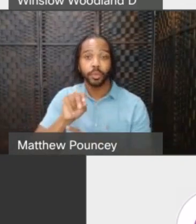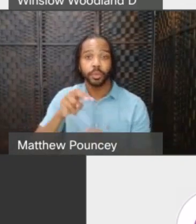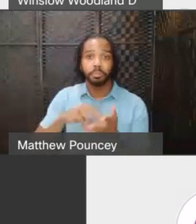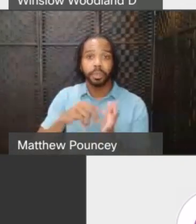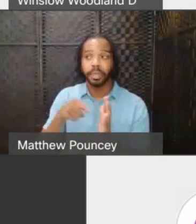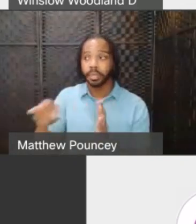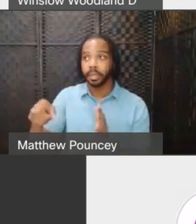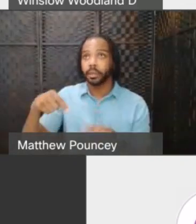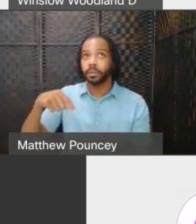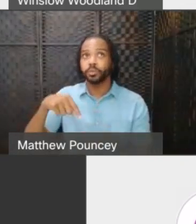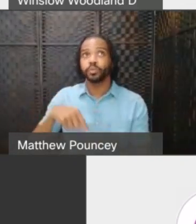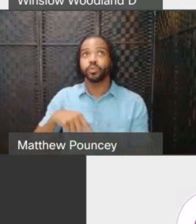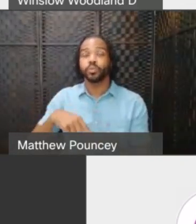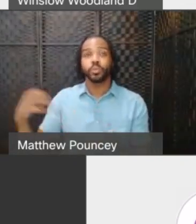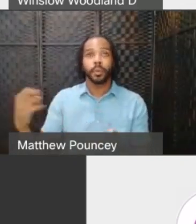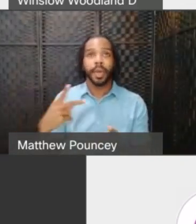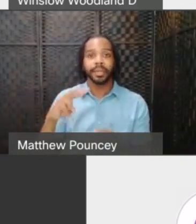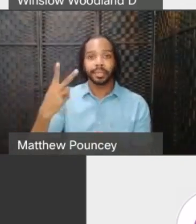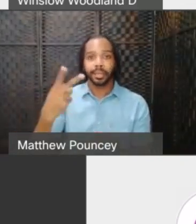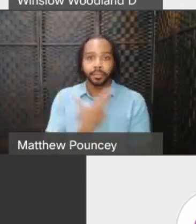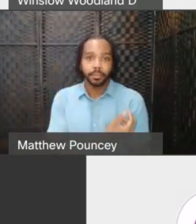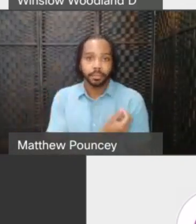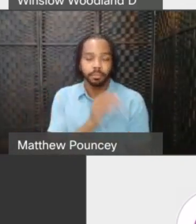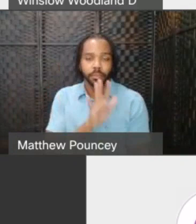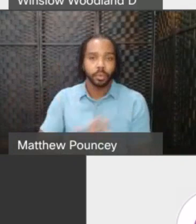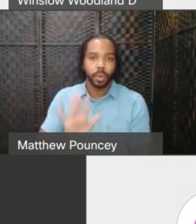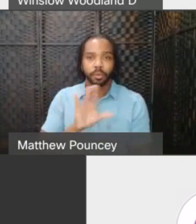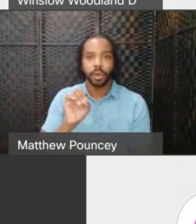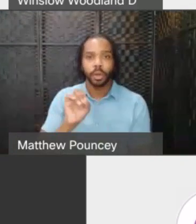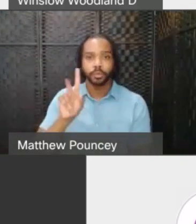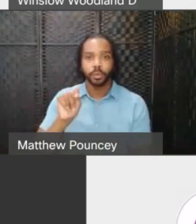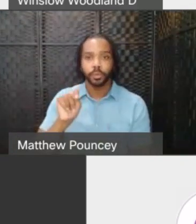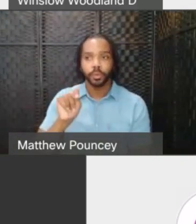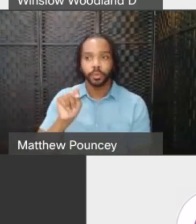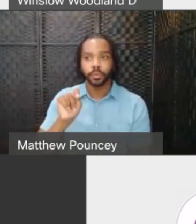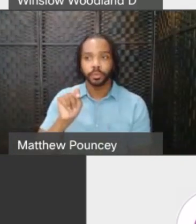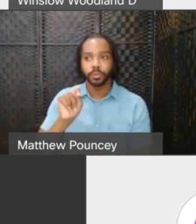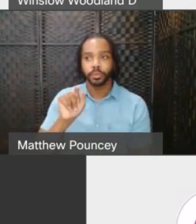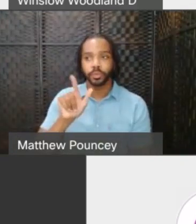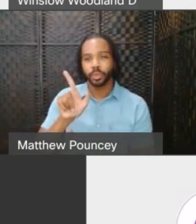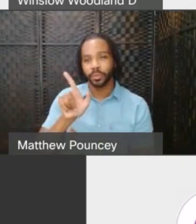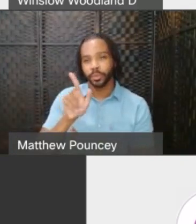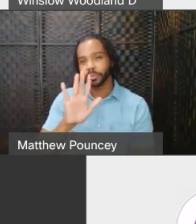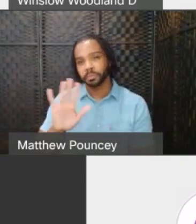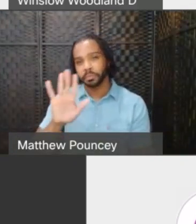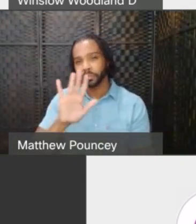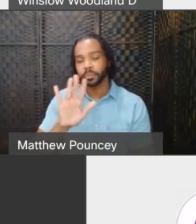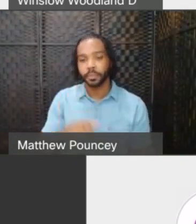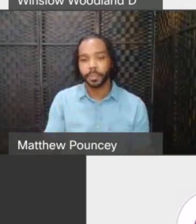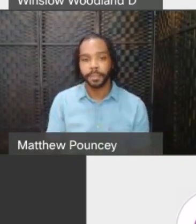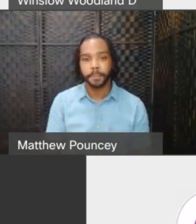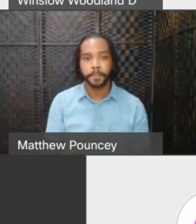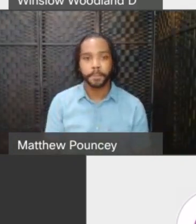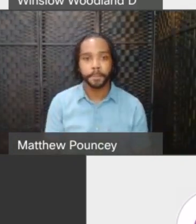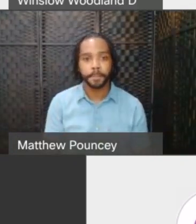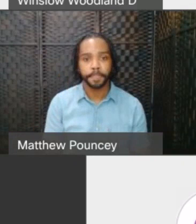to receive their Moderna dose around October the 21st or so.